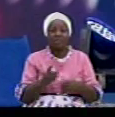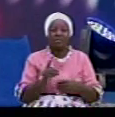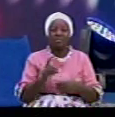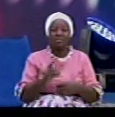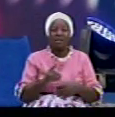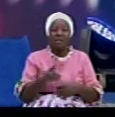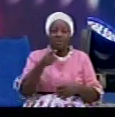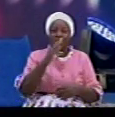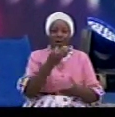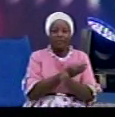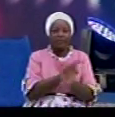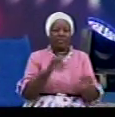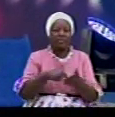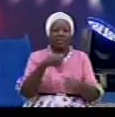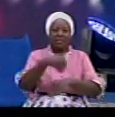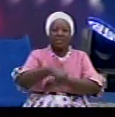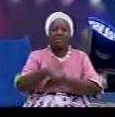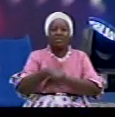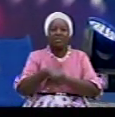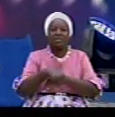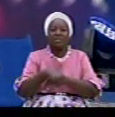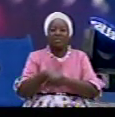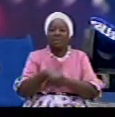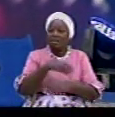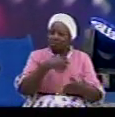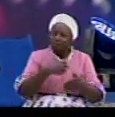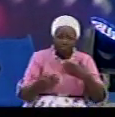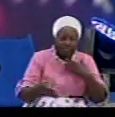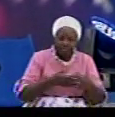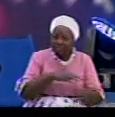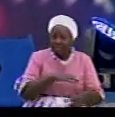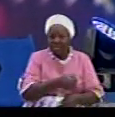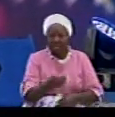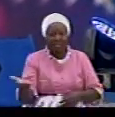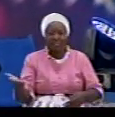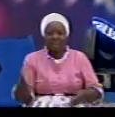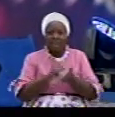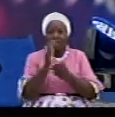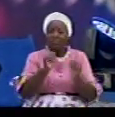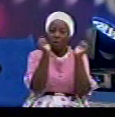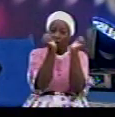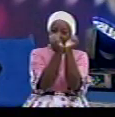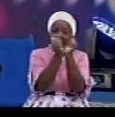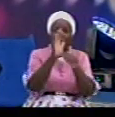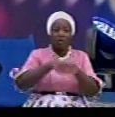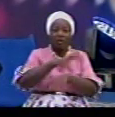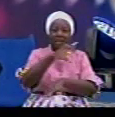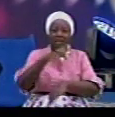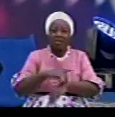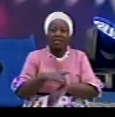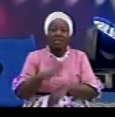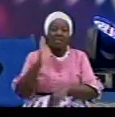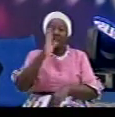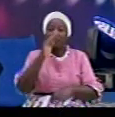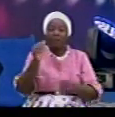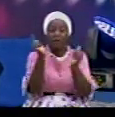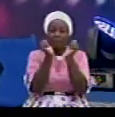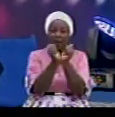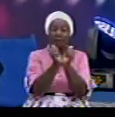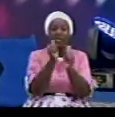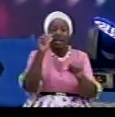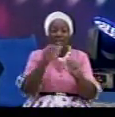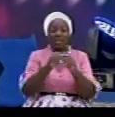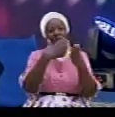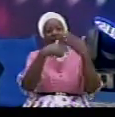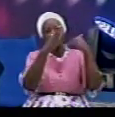free tonight. Whatsoever thou shalt bind on earth shall be bound in